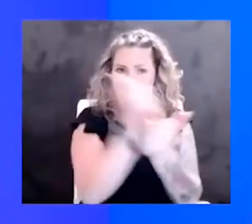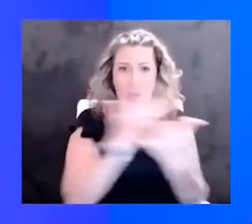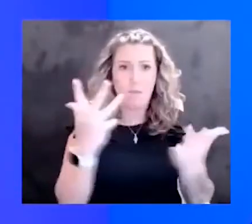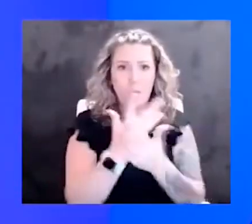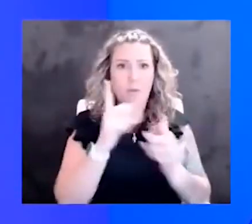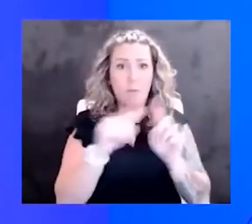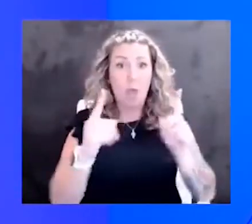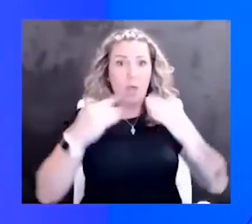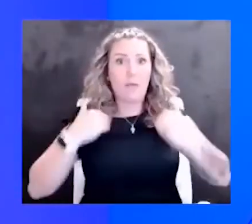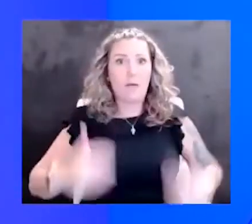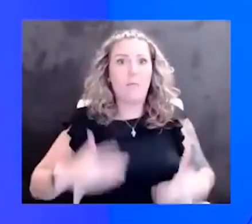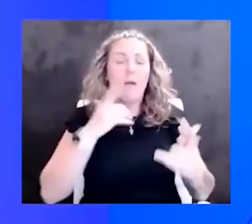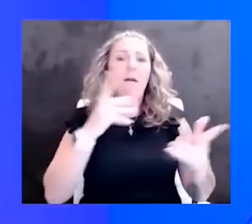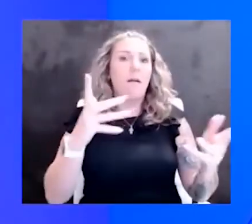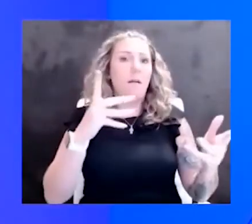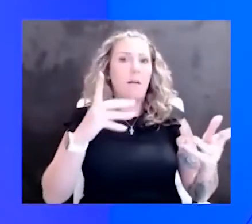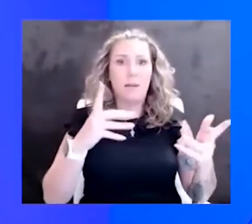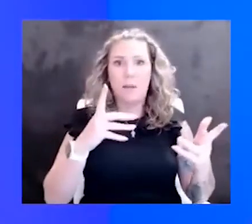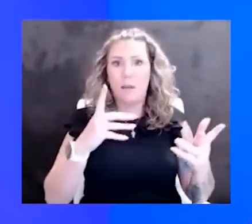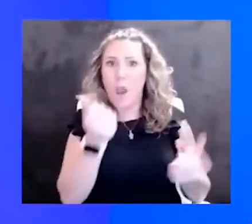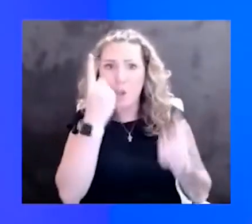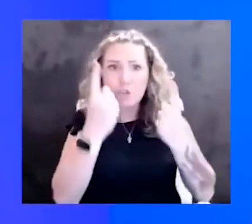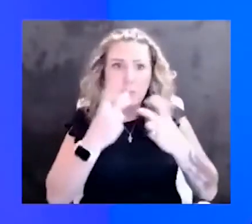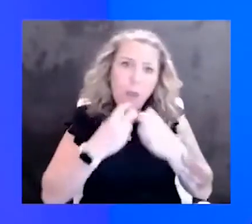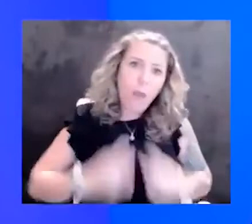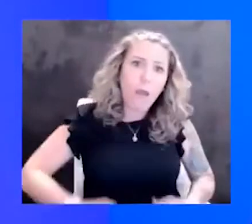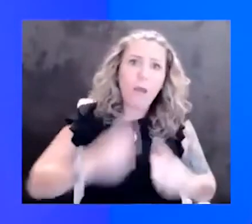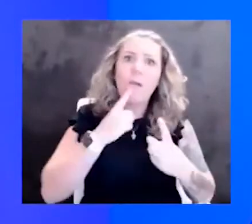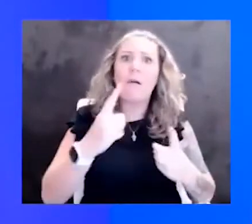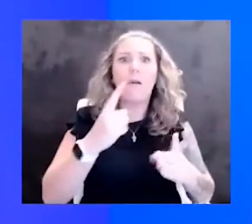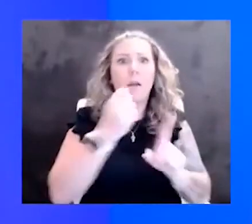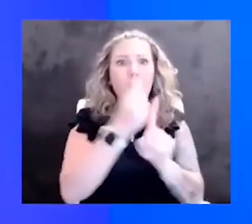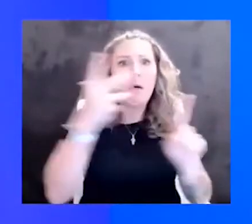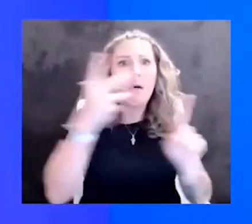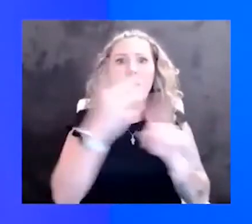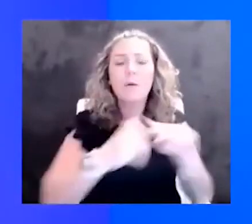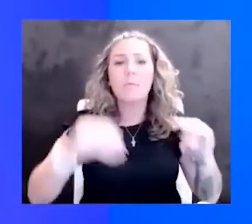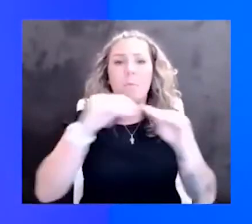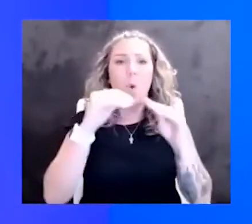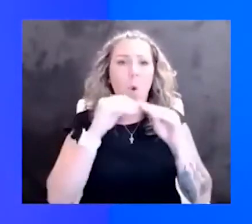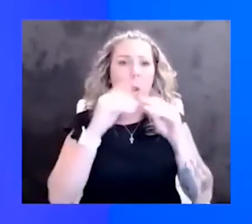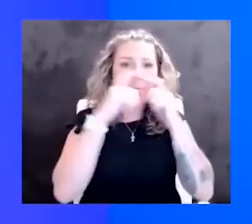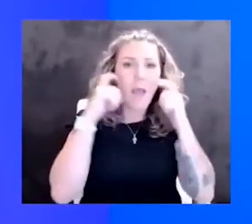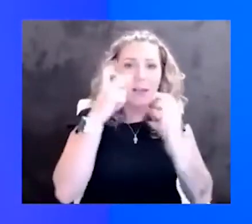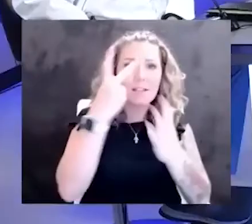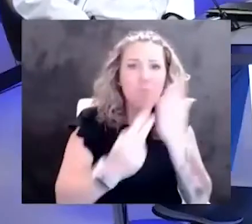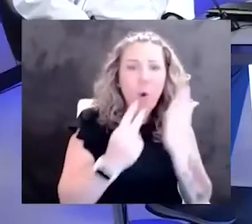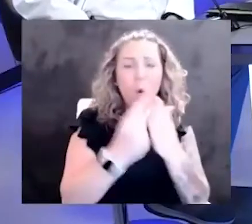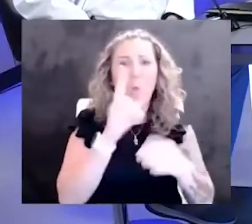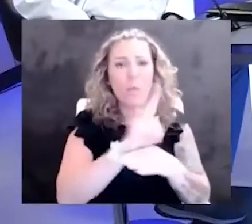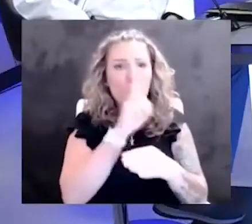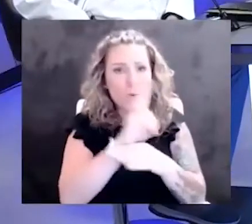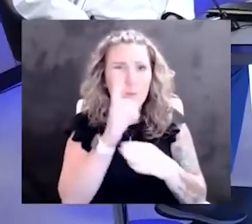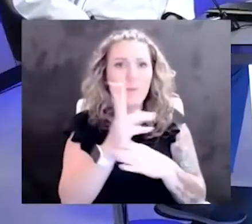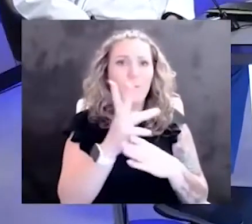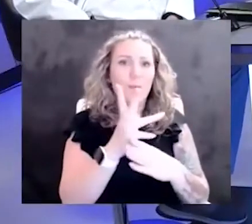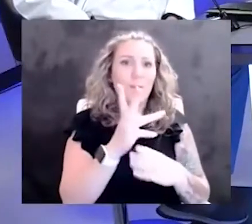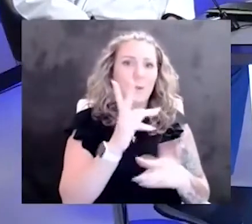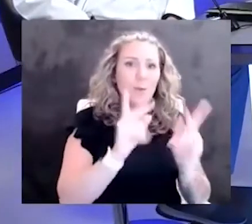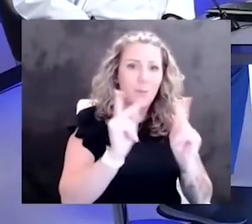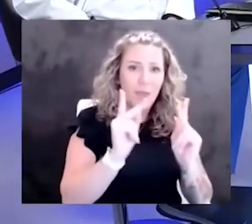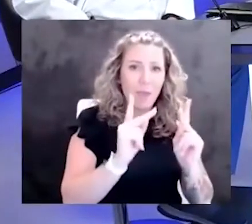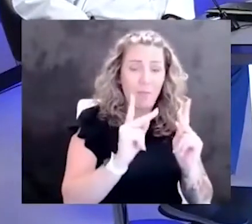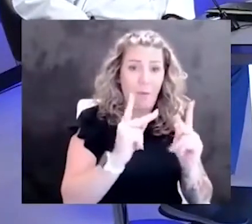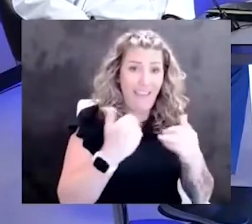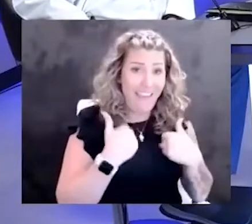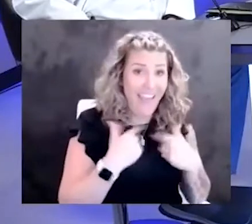expanding, exploding, and we're learning more all the time. Masks protect both the wearer and the people around the wearer. It's so important. Can I- And go ahead, Sharice. Oh, because no, I